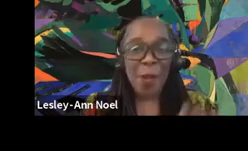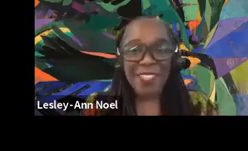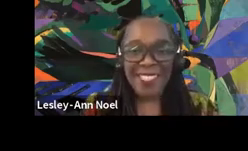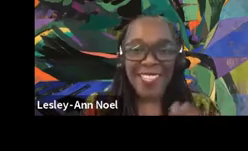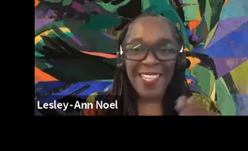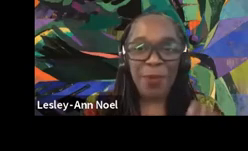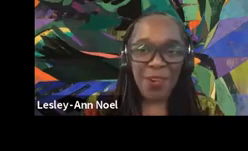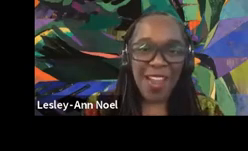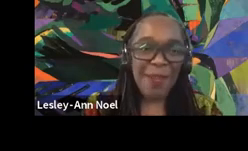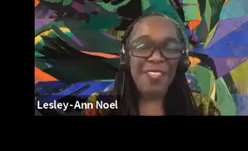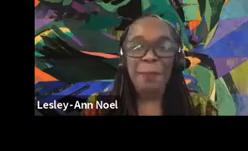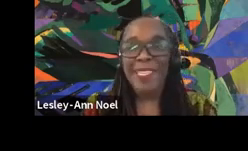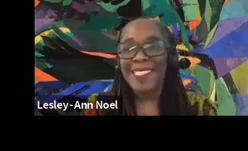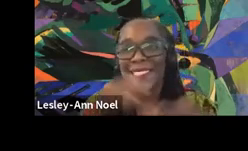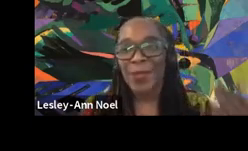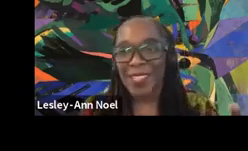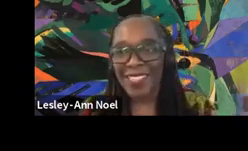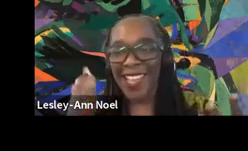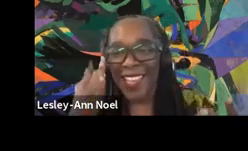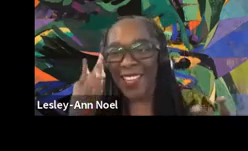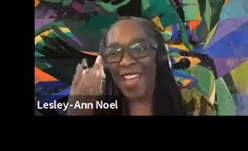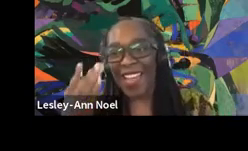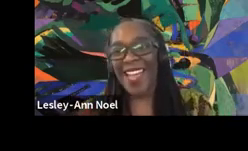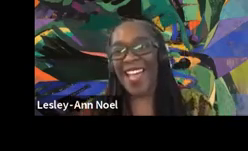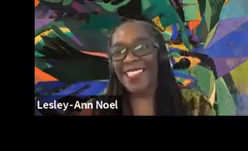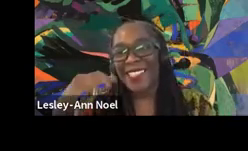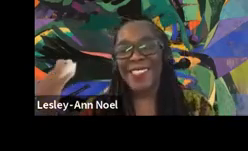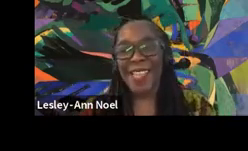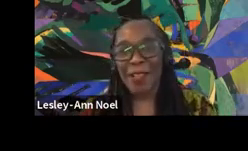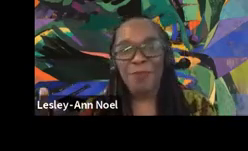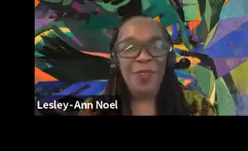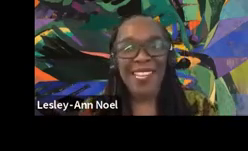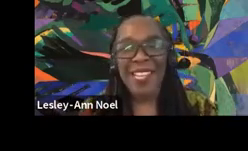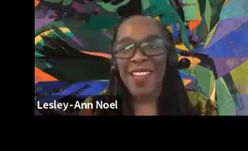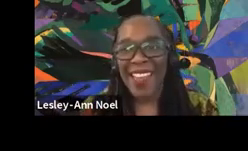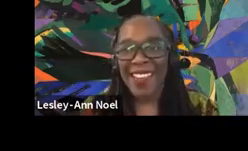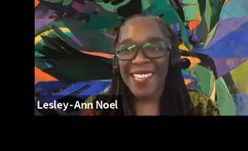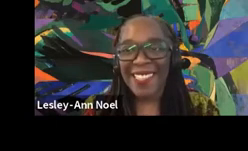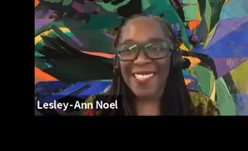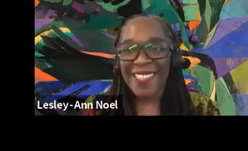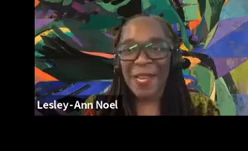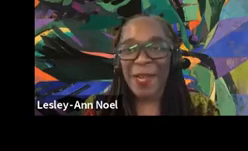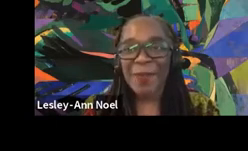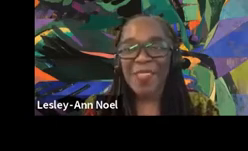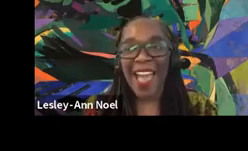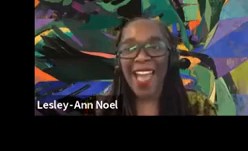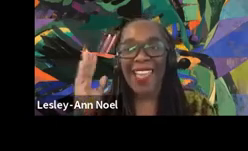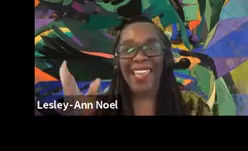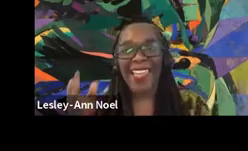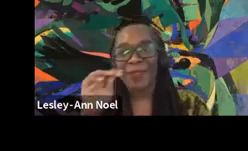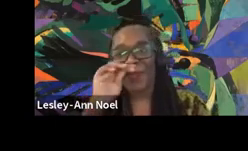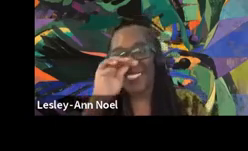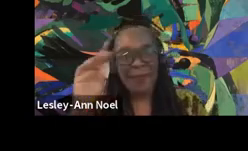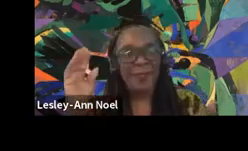is obviously a program of complete disorder. You know, I, as a self-proclaimed anarchist,